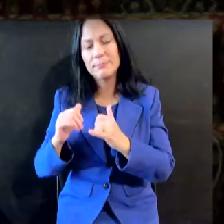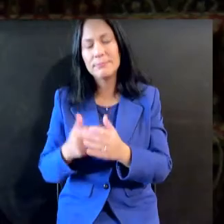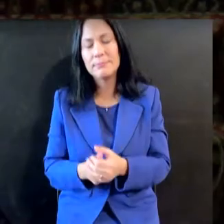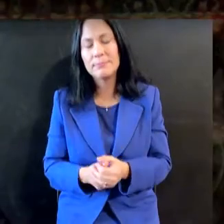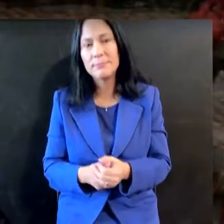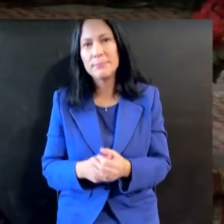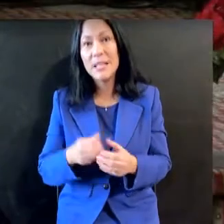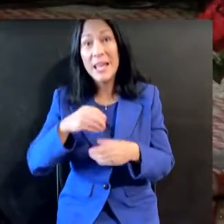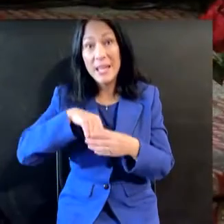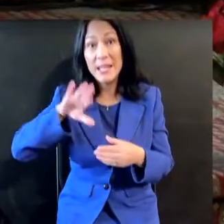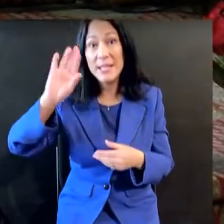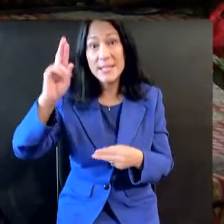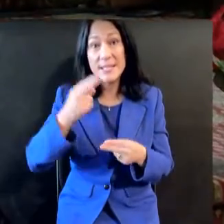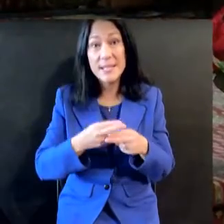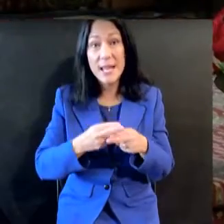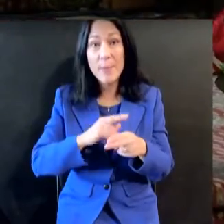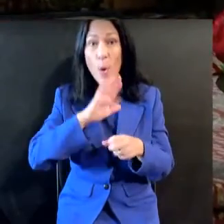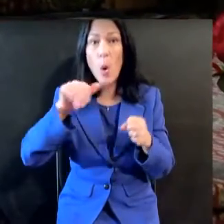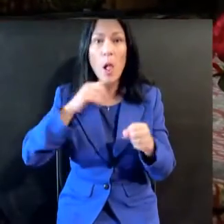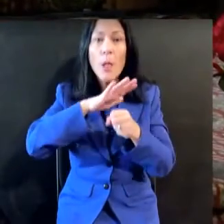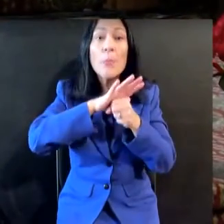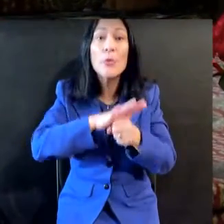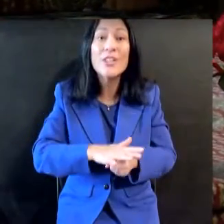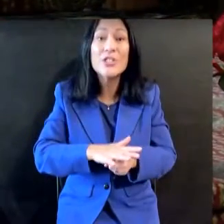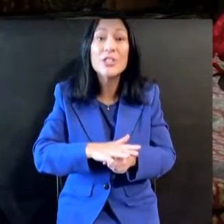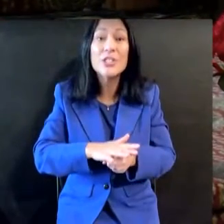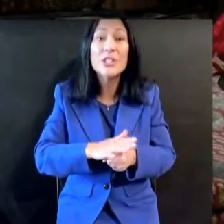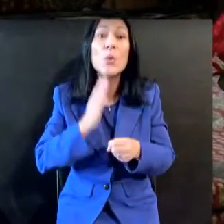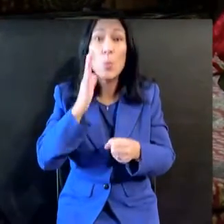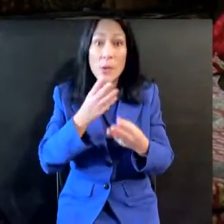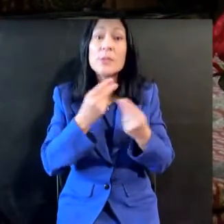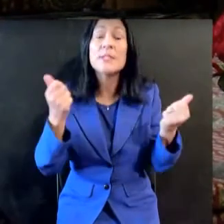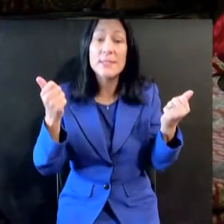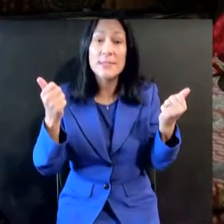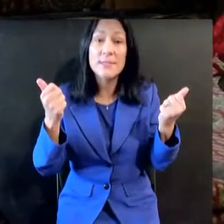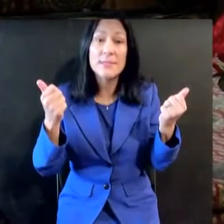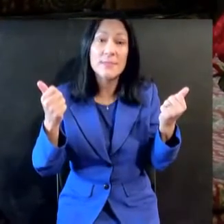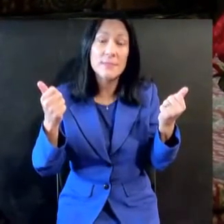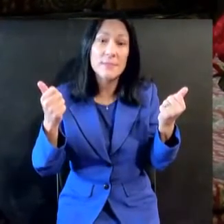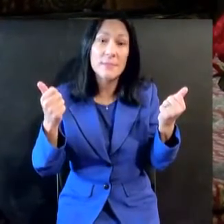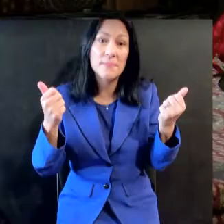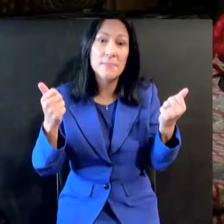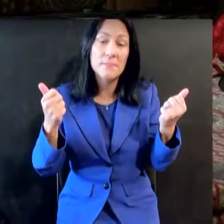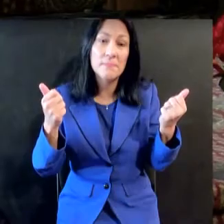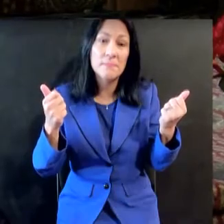And in his name, all oppression shall cease.